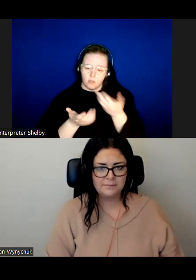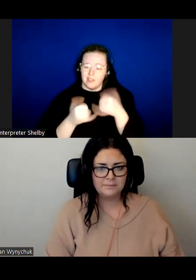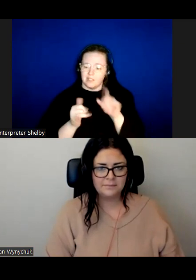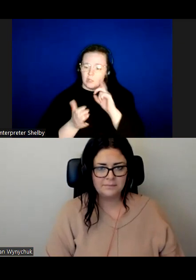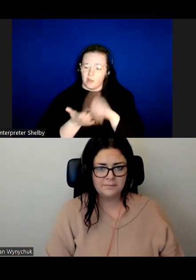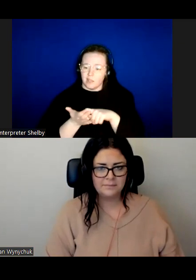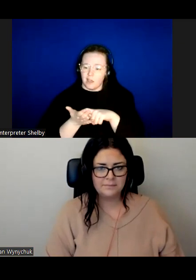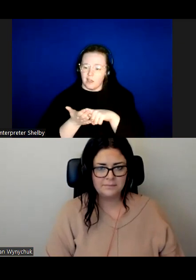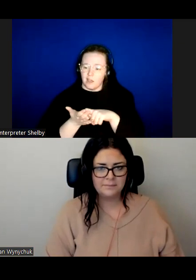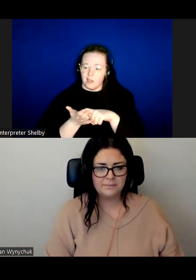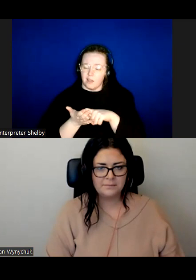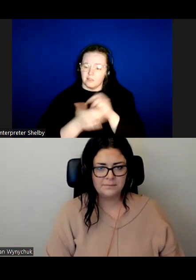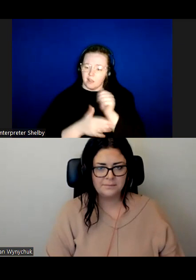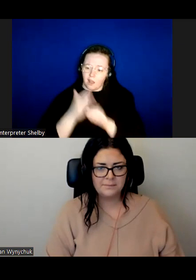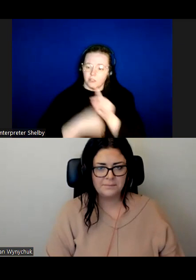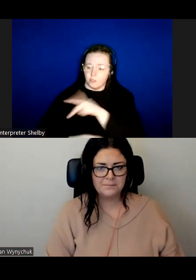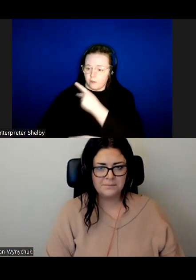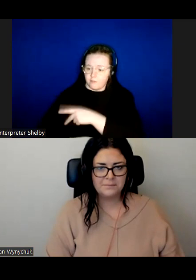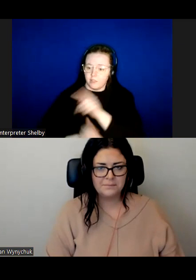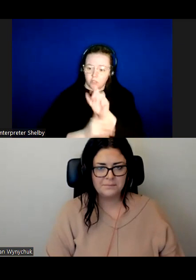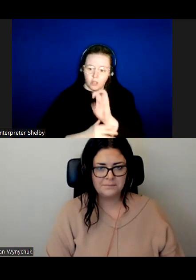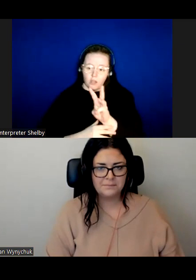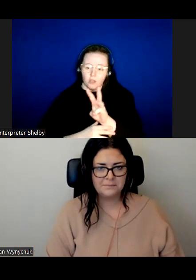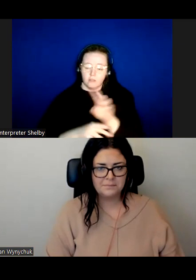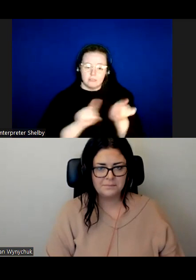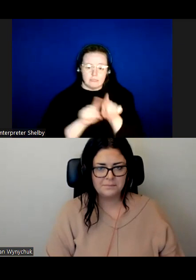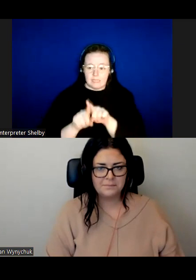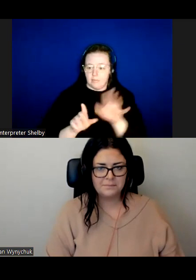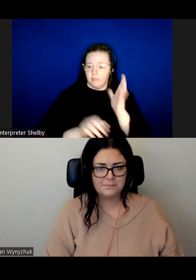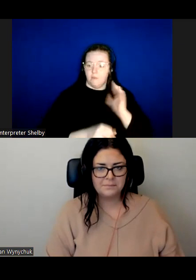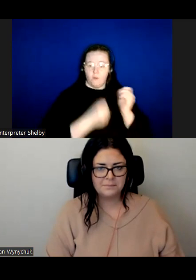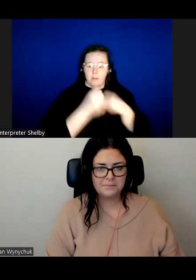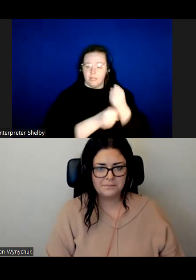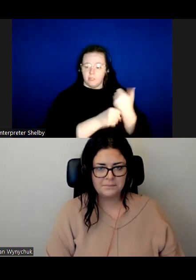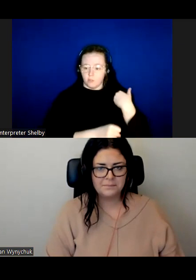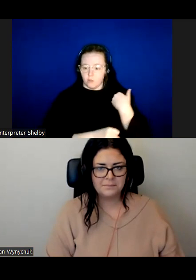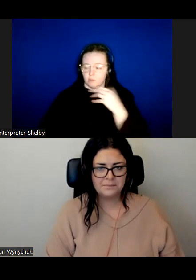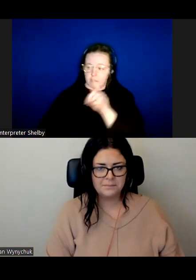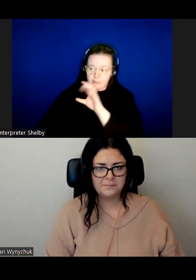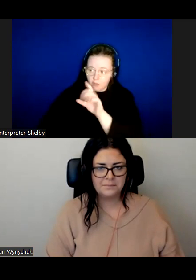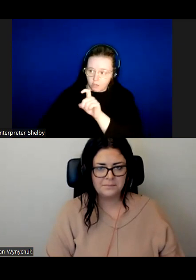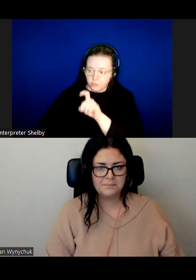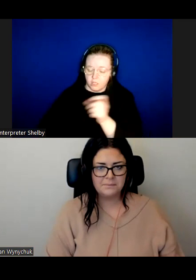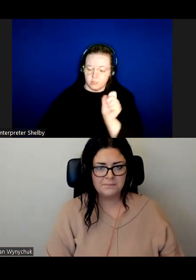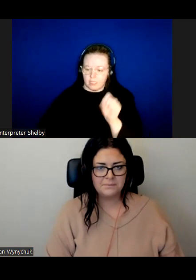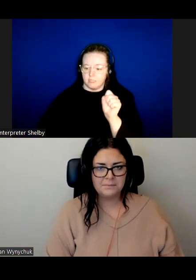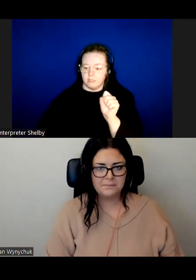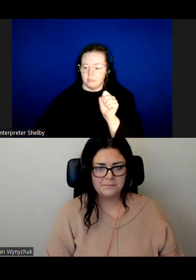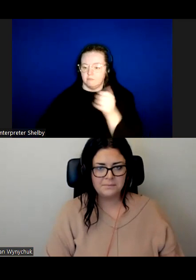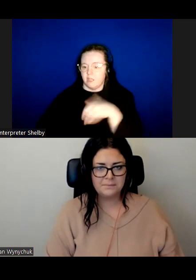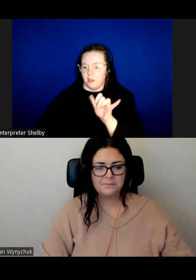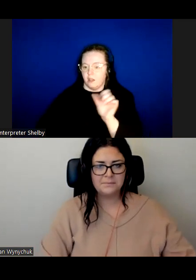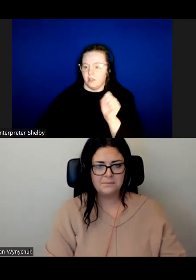recognized with provincial legislation as much as they were years ago? Domestic contracts? Yes. Yeah, they still are,